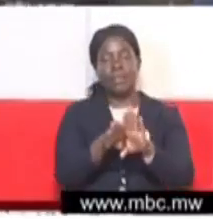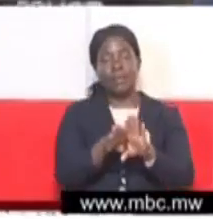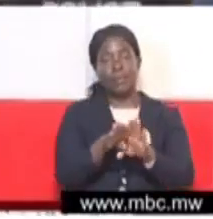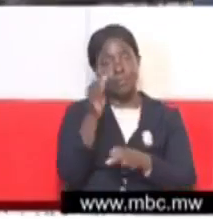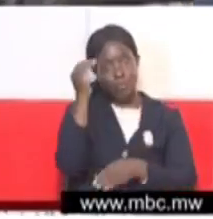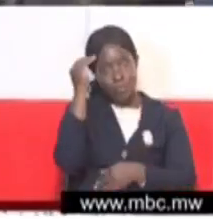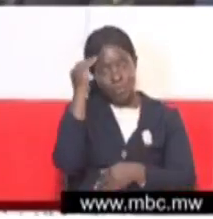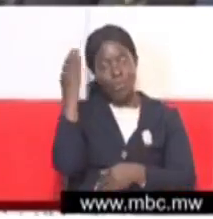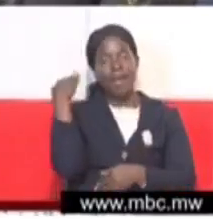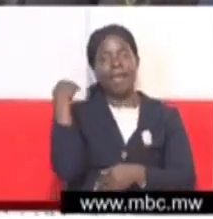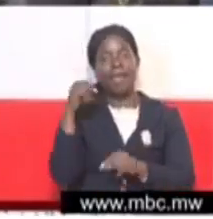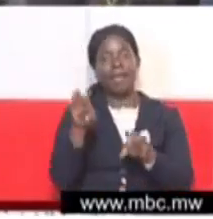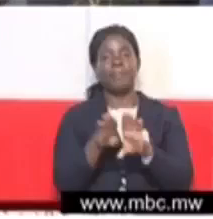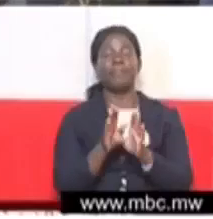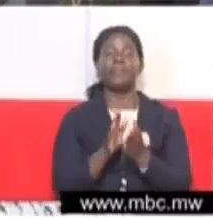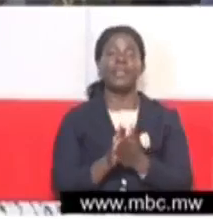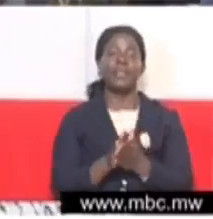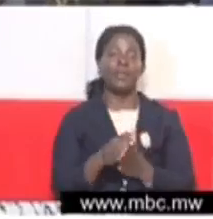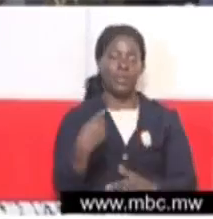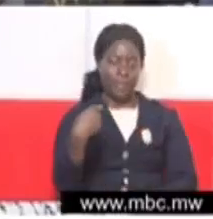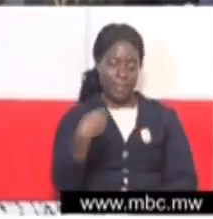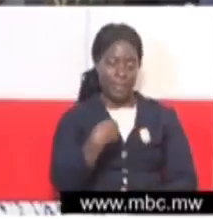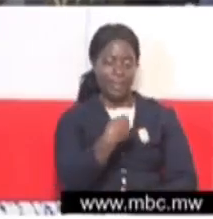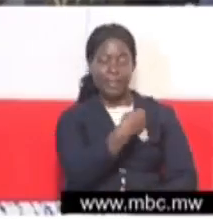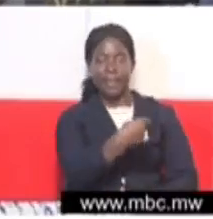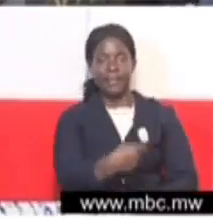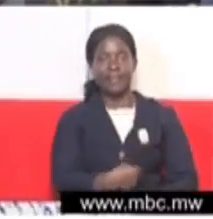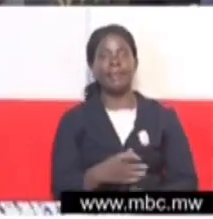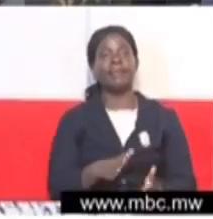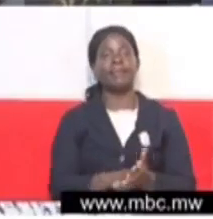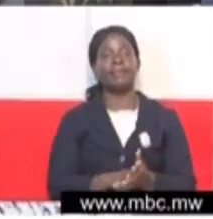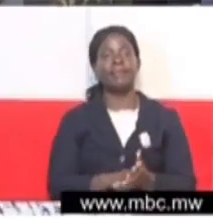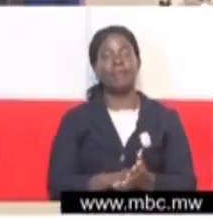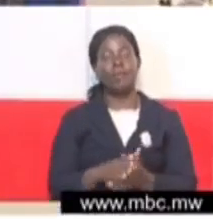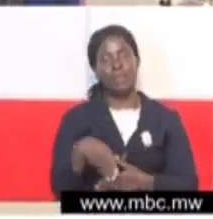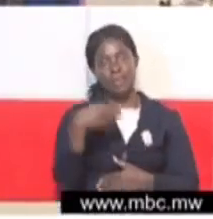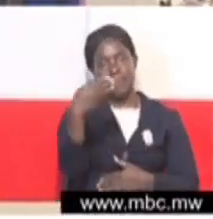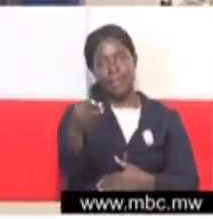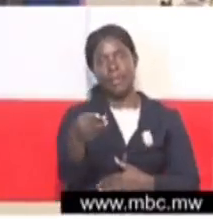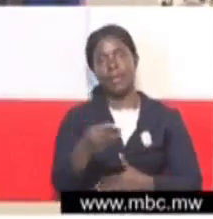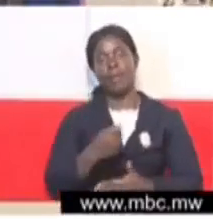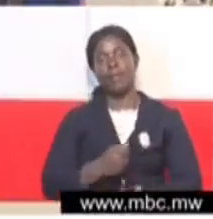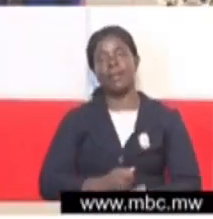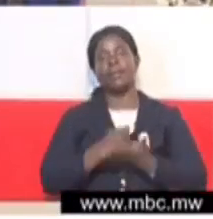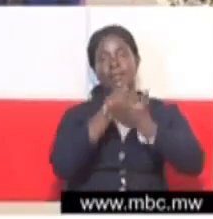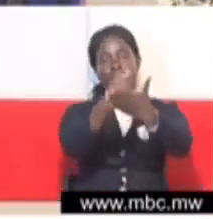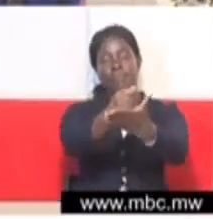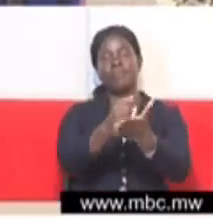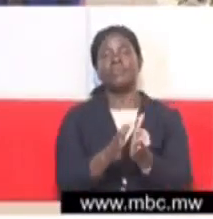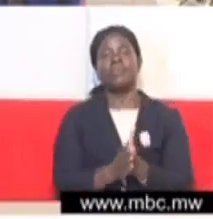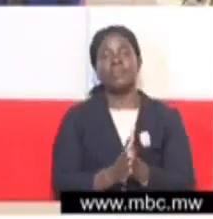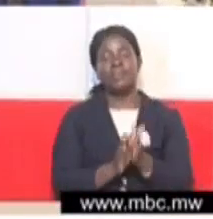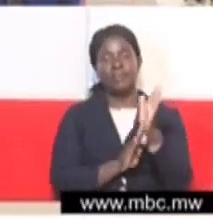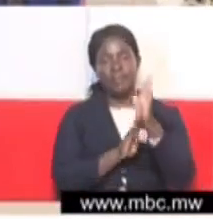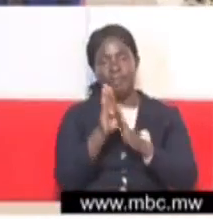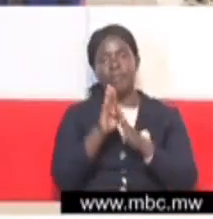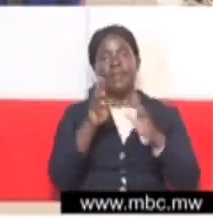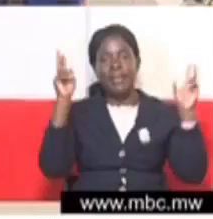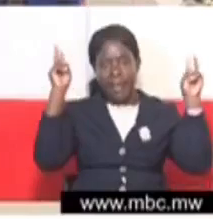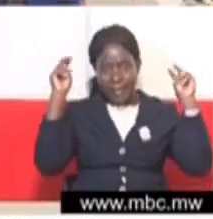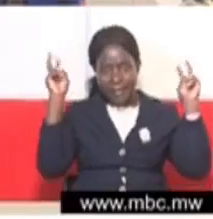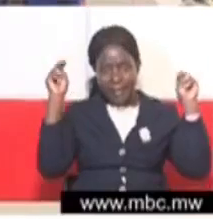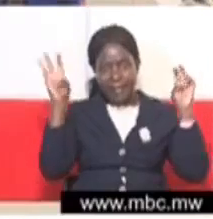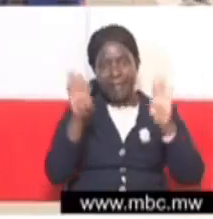that China has committed itself to our development agenda. And so what has